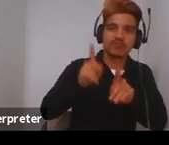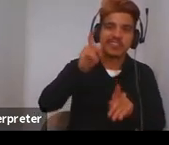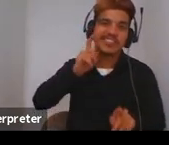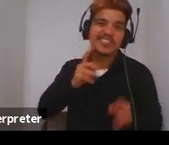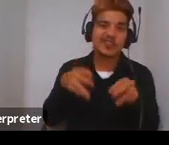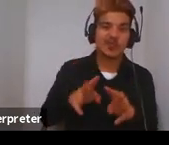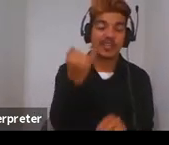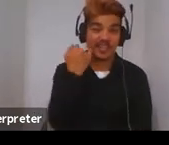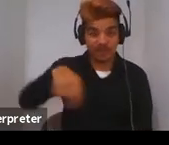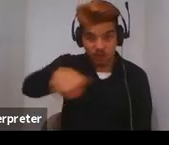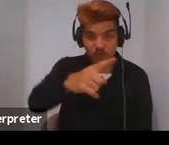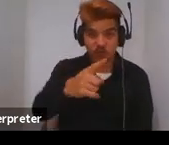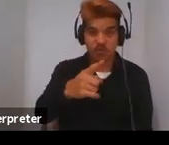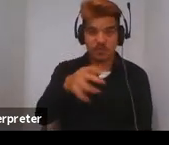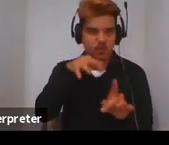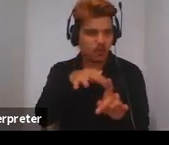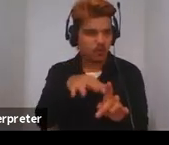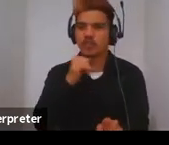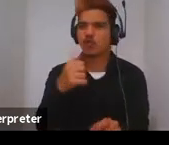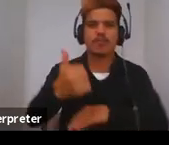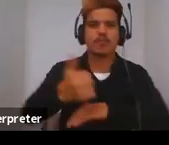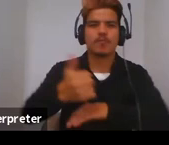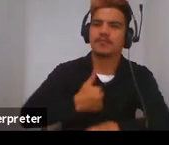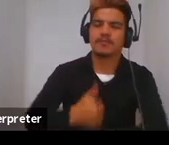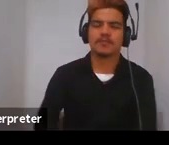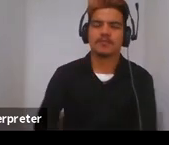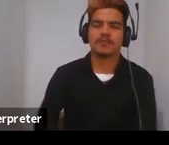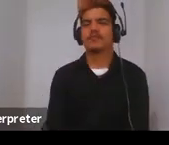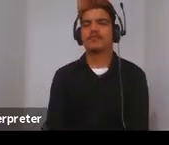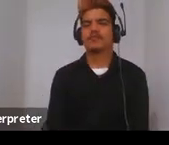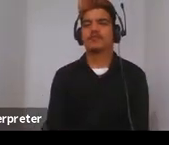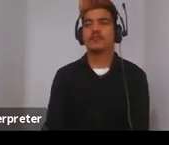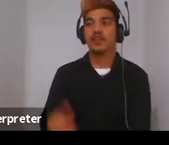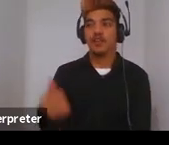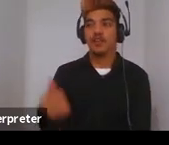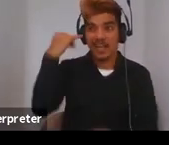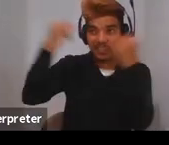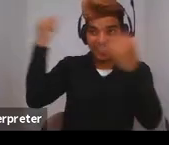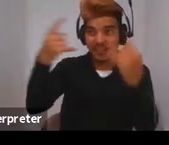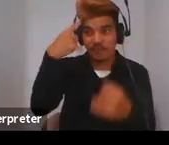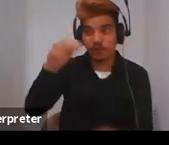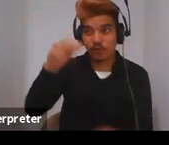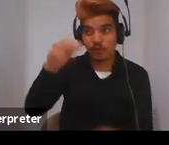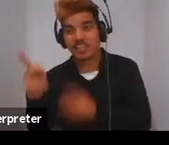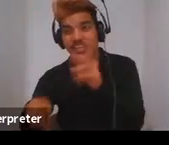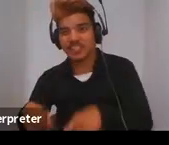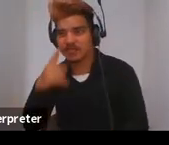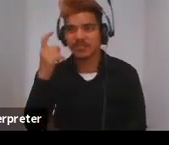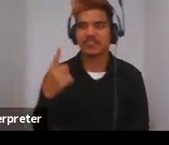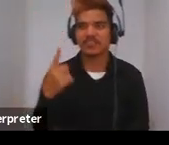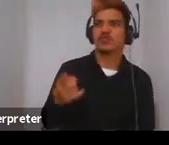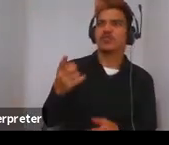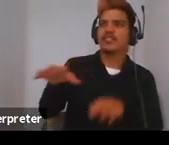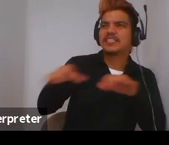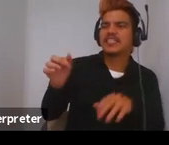are being harassed, don't blame yourself. The idea that someone was asking for it because of something they did, said, or were wearing